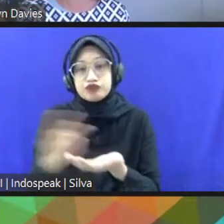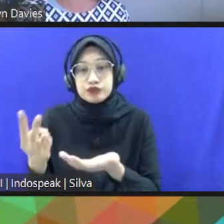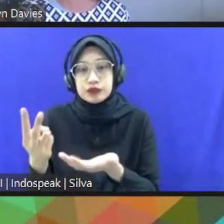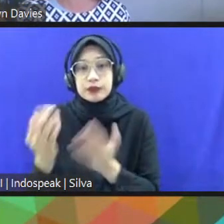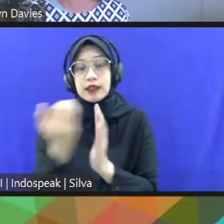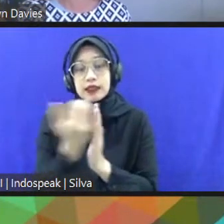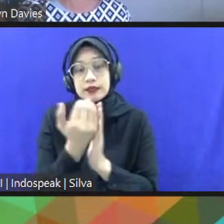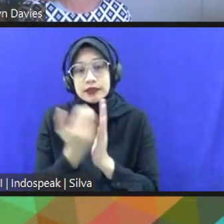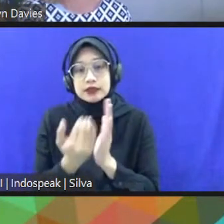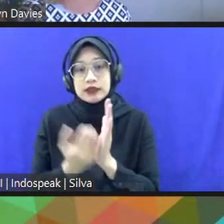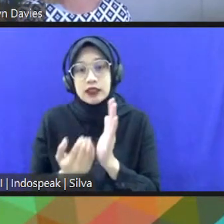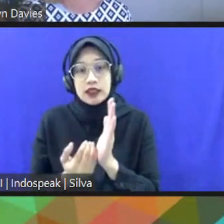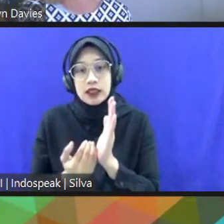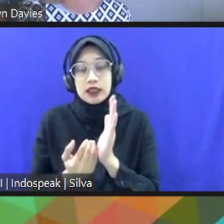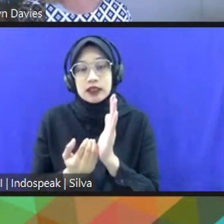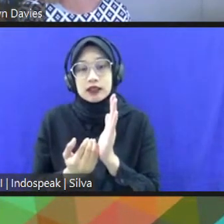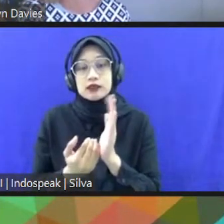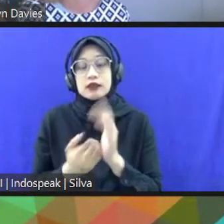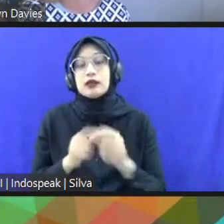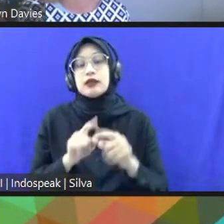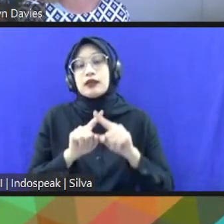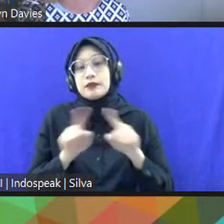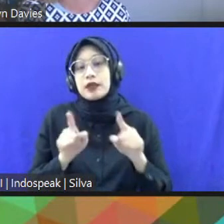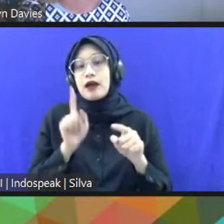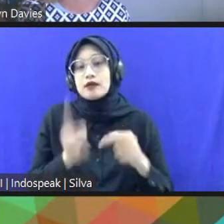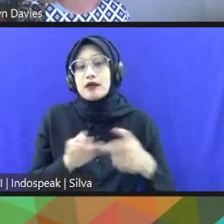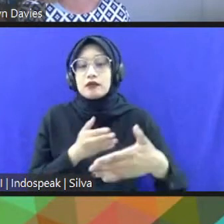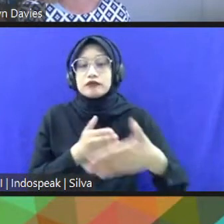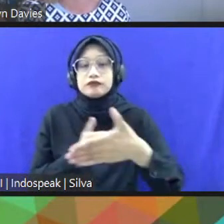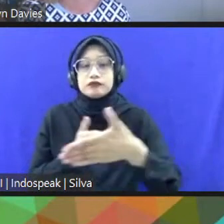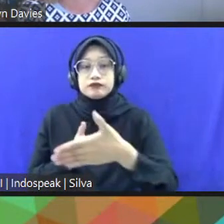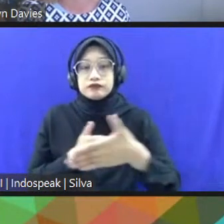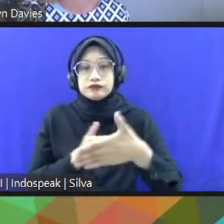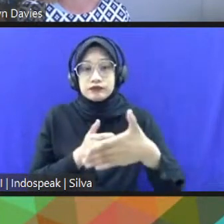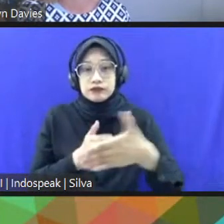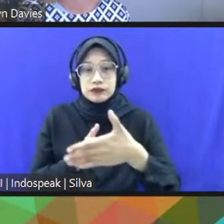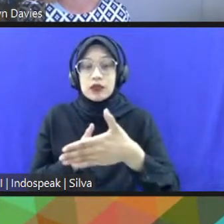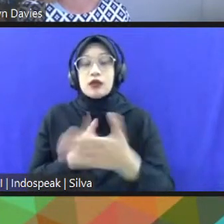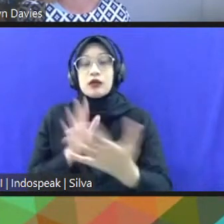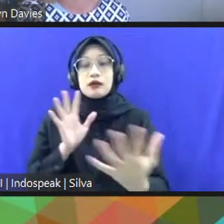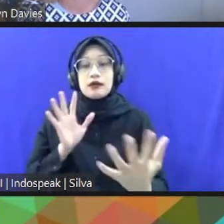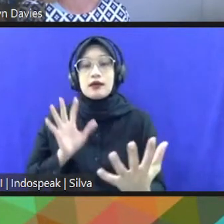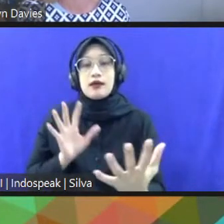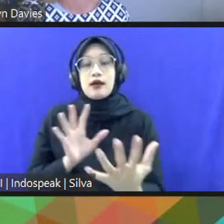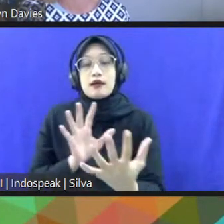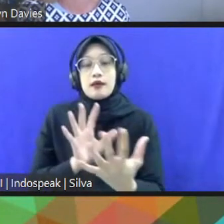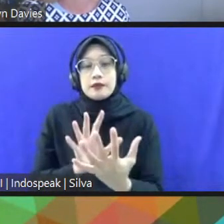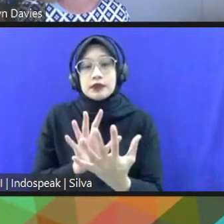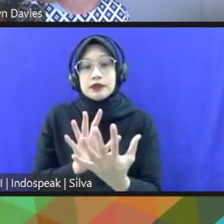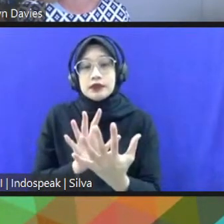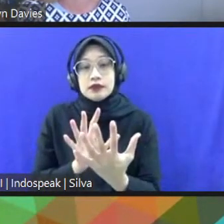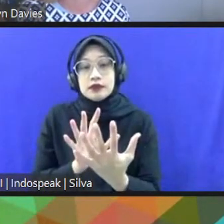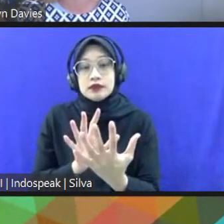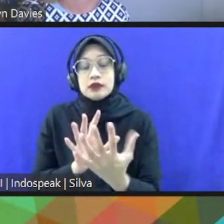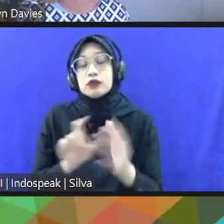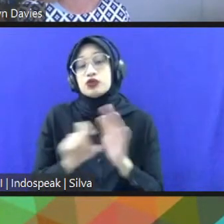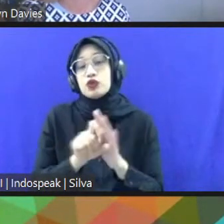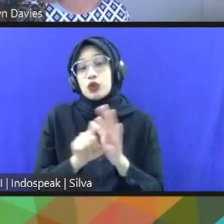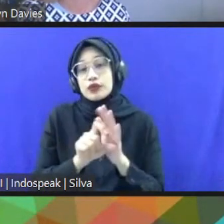there is obstacles that faced by these elements. For